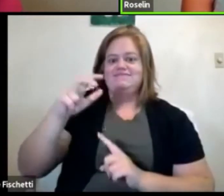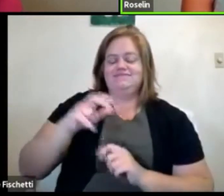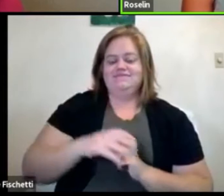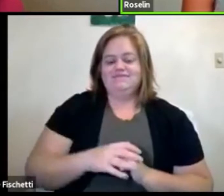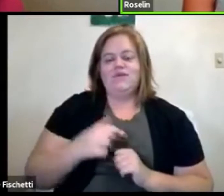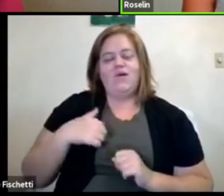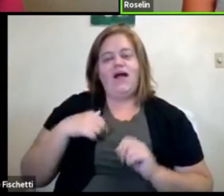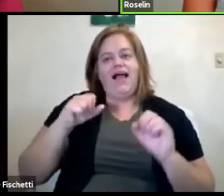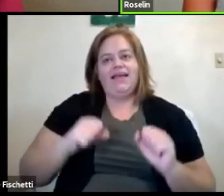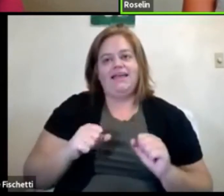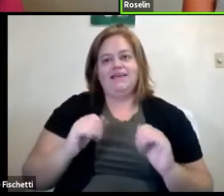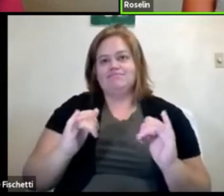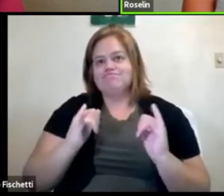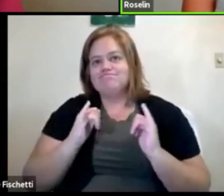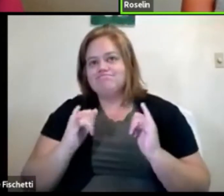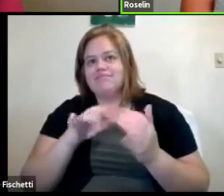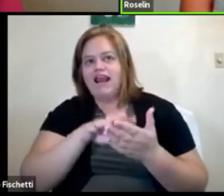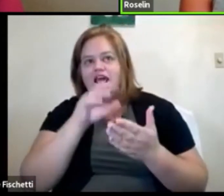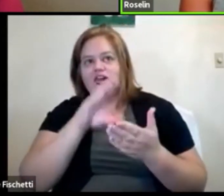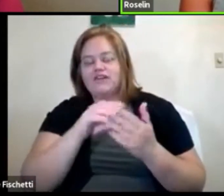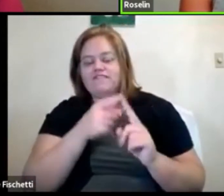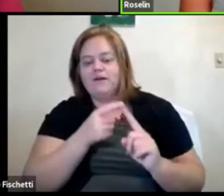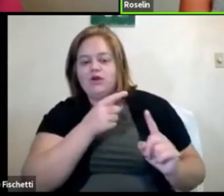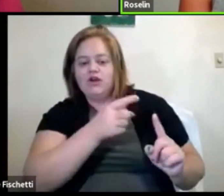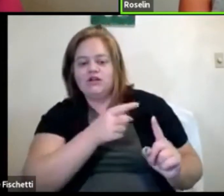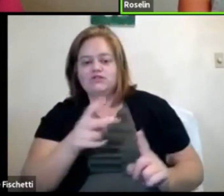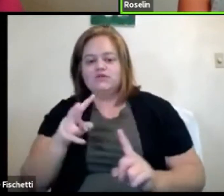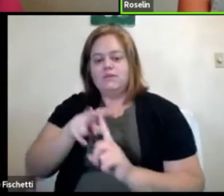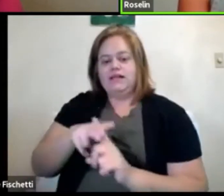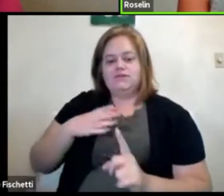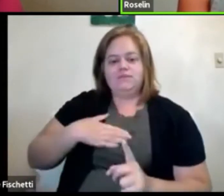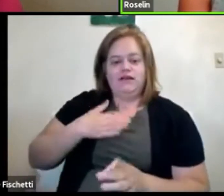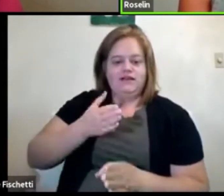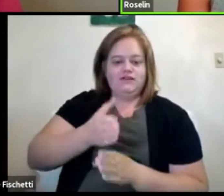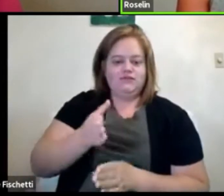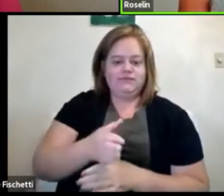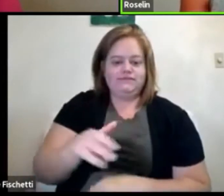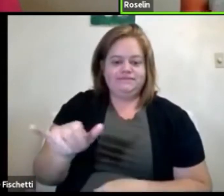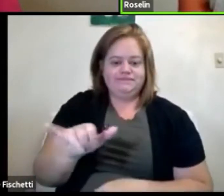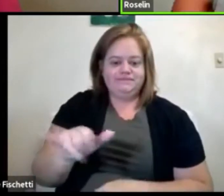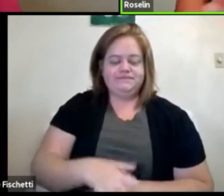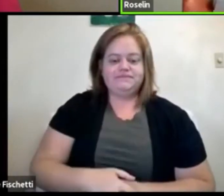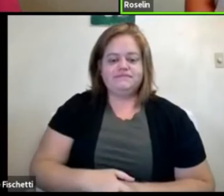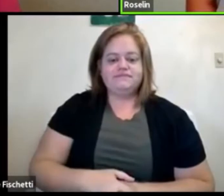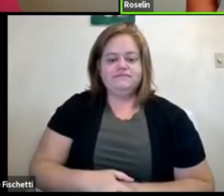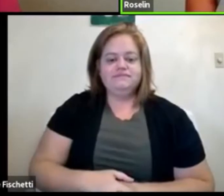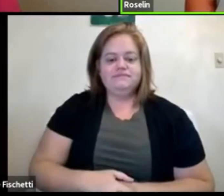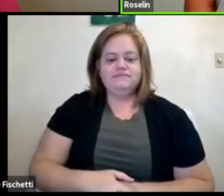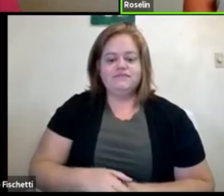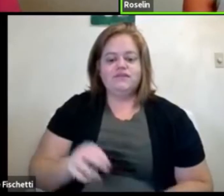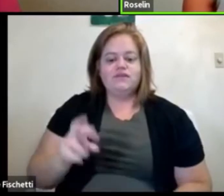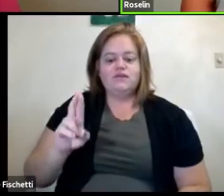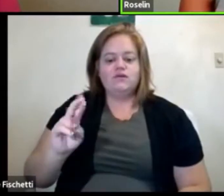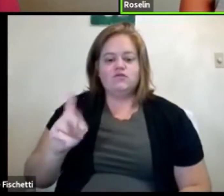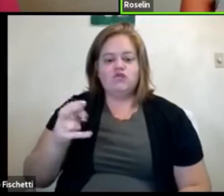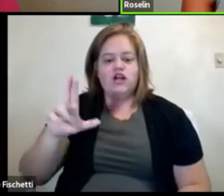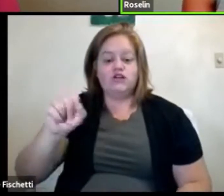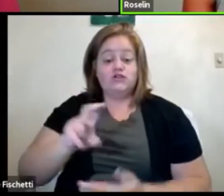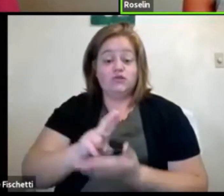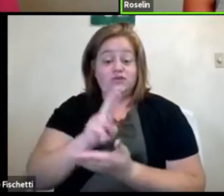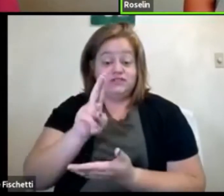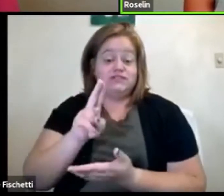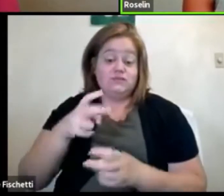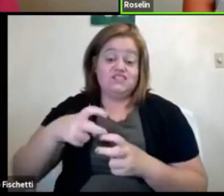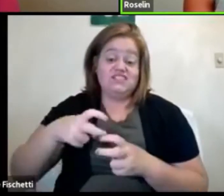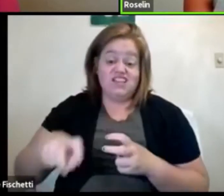the same, and I can learn a lot from her. So when my time at Rutgers, yeah, it was tough.